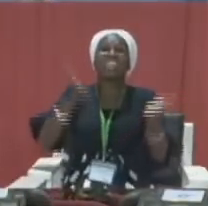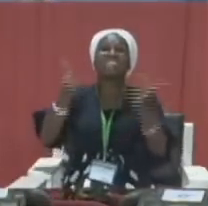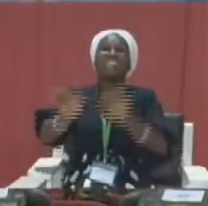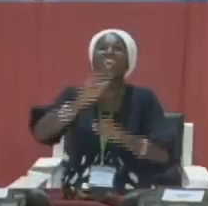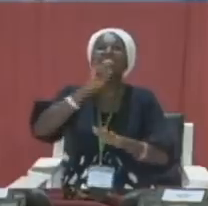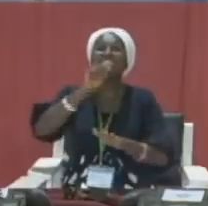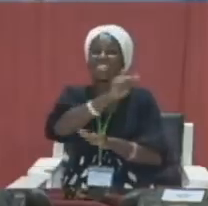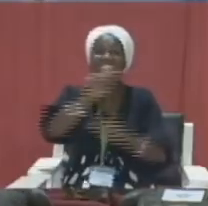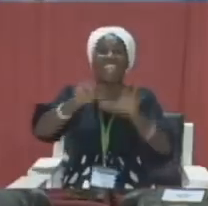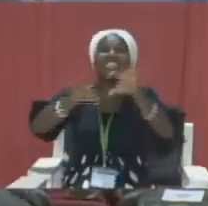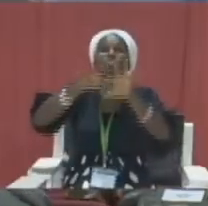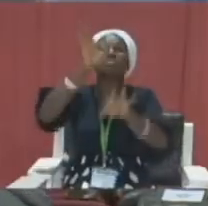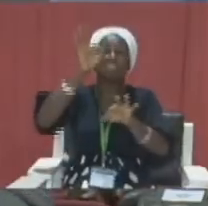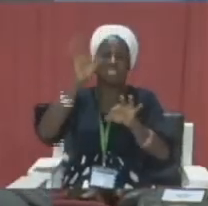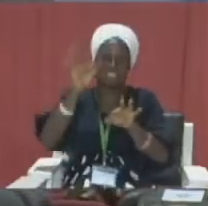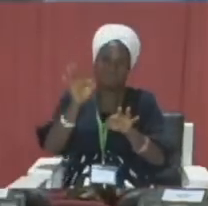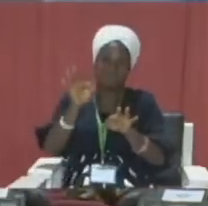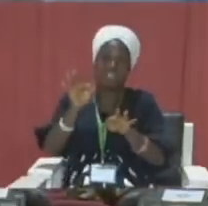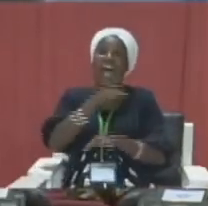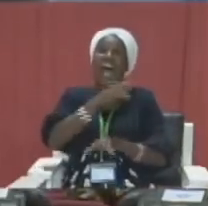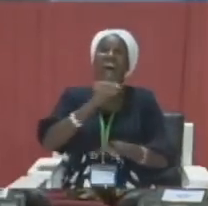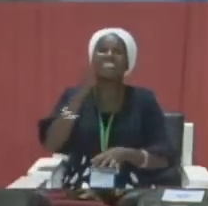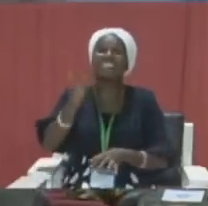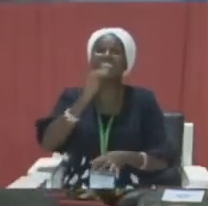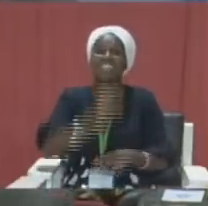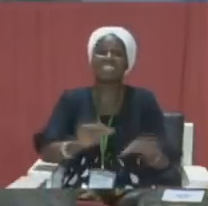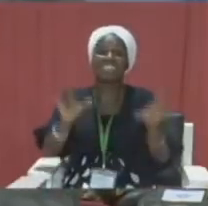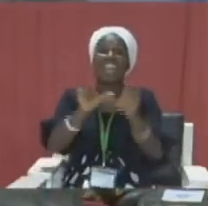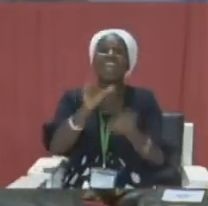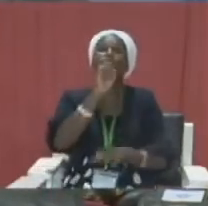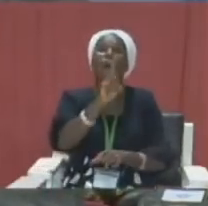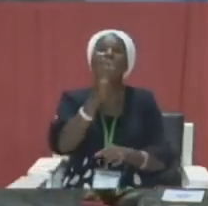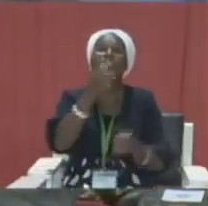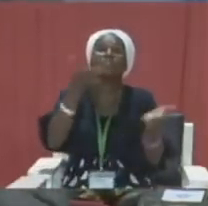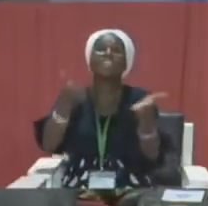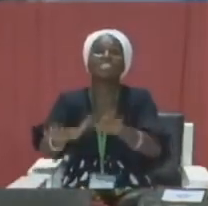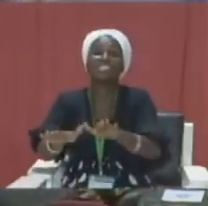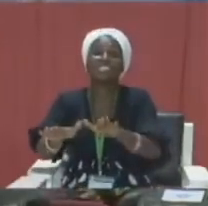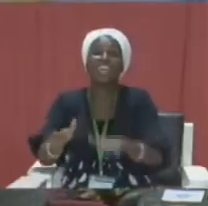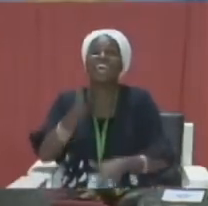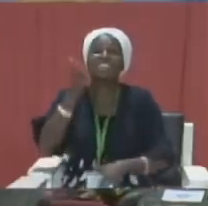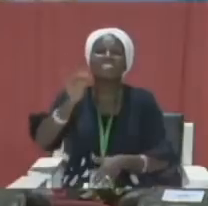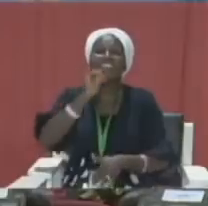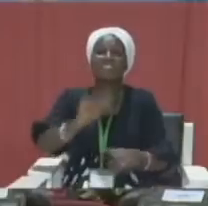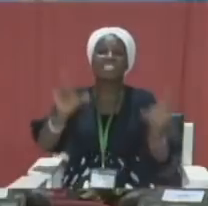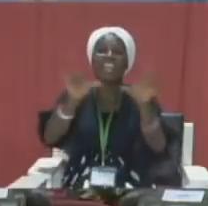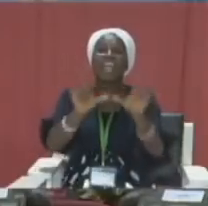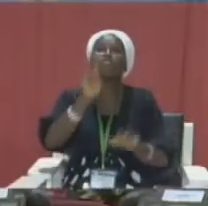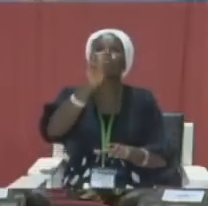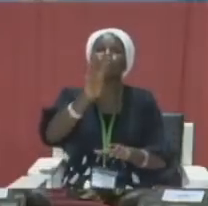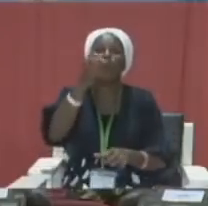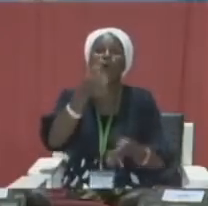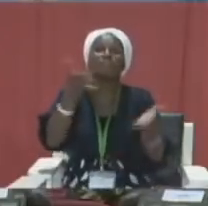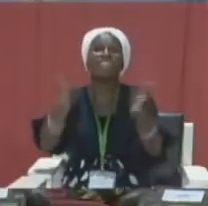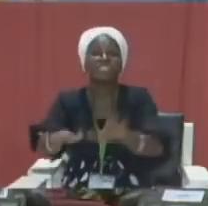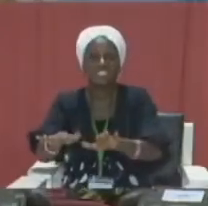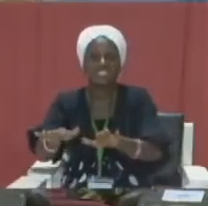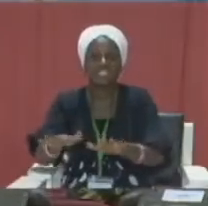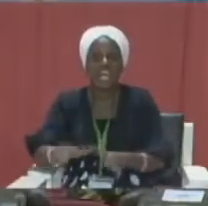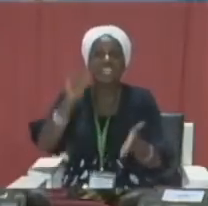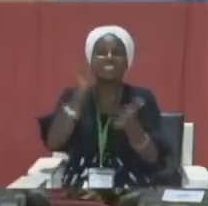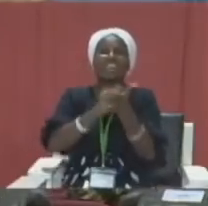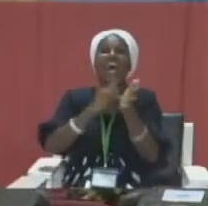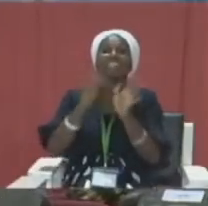spirit. And there is level one of death, and there's level two of death, which the Bible